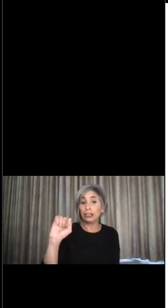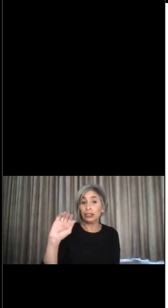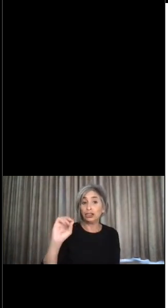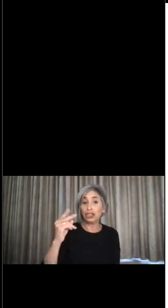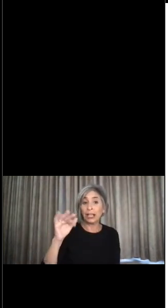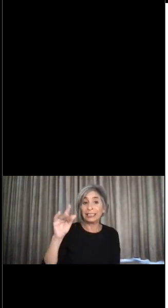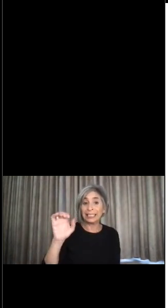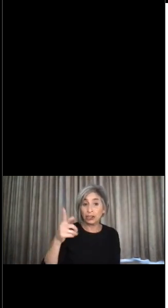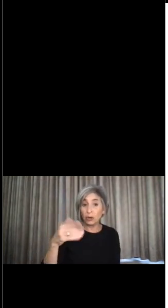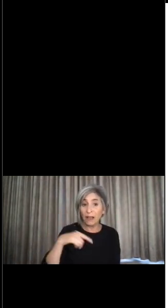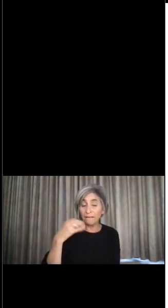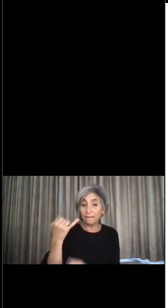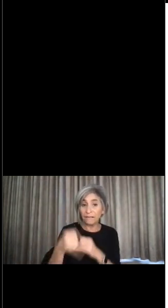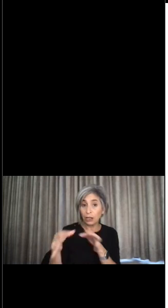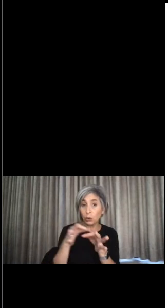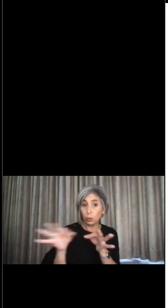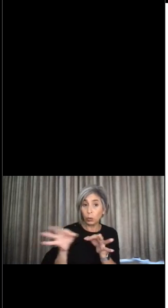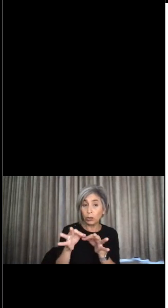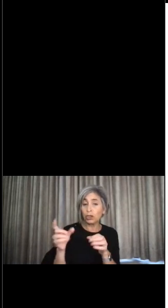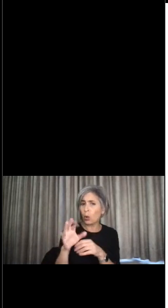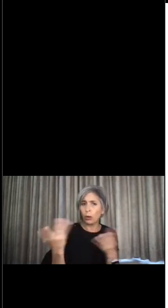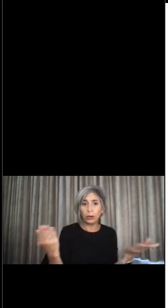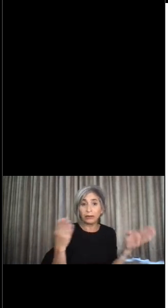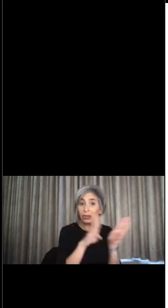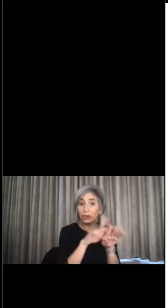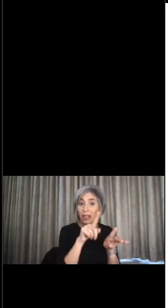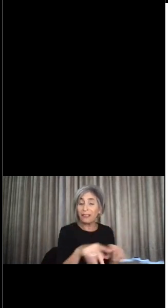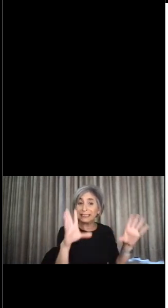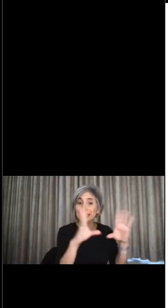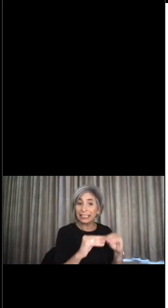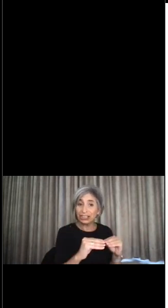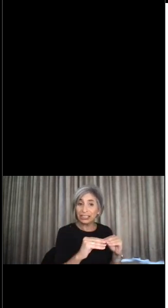words? Or if not, I will conclude this session.